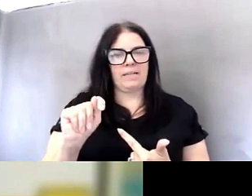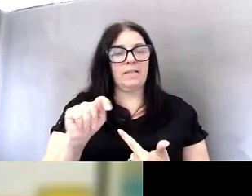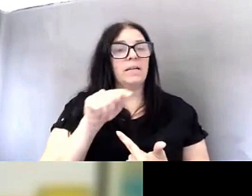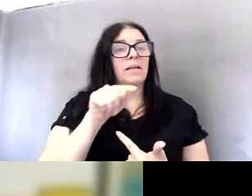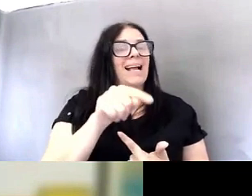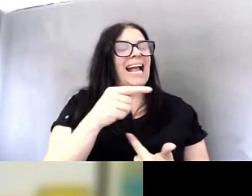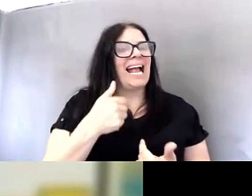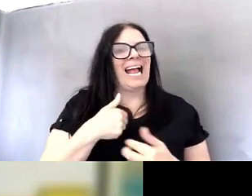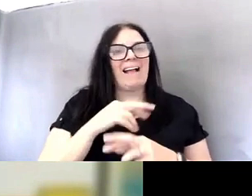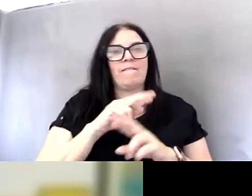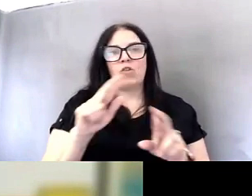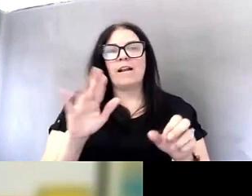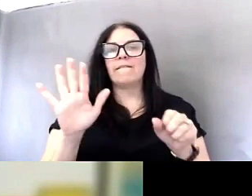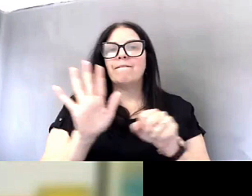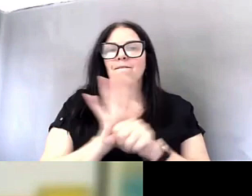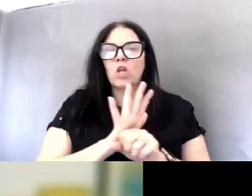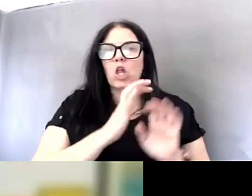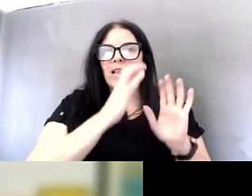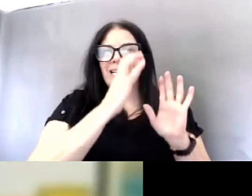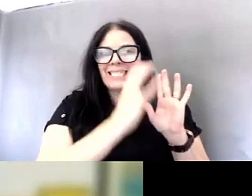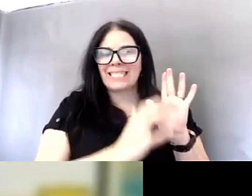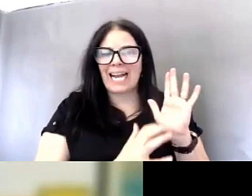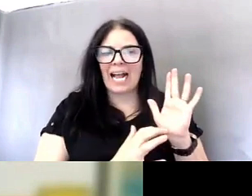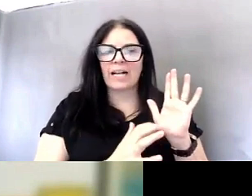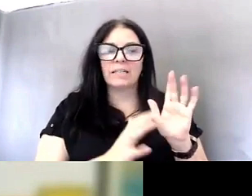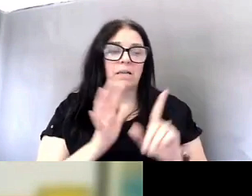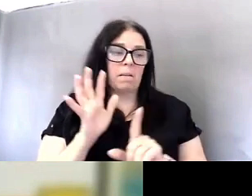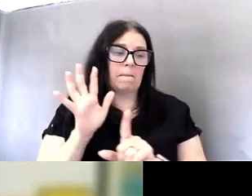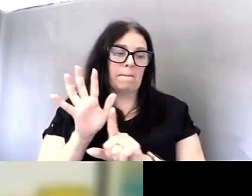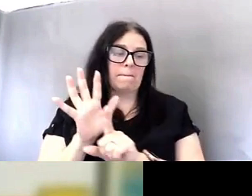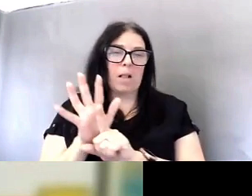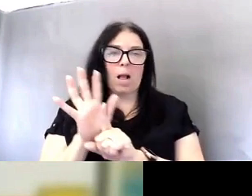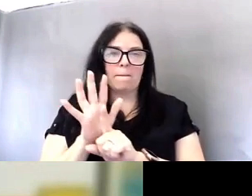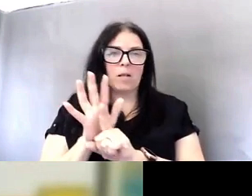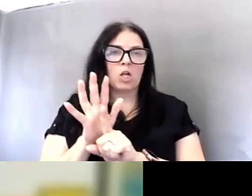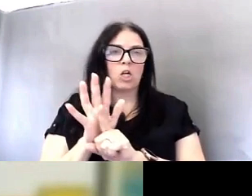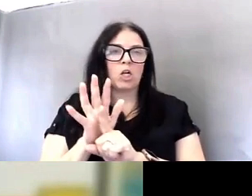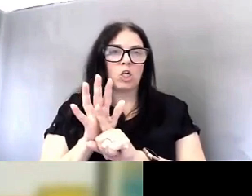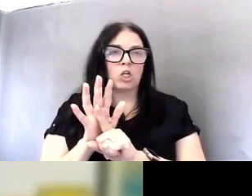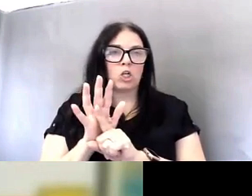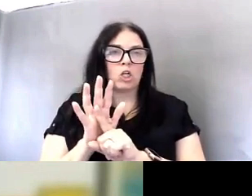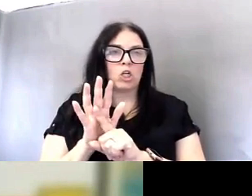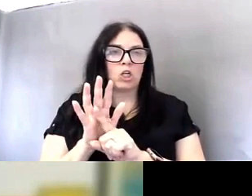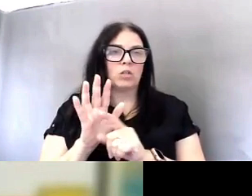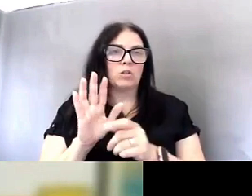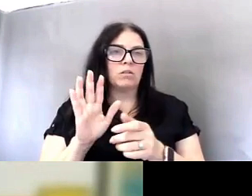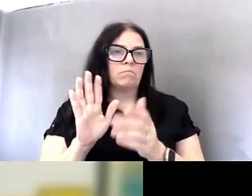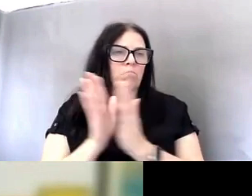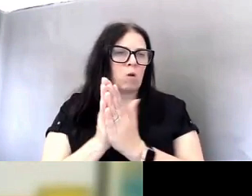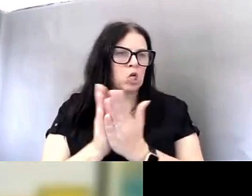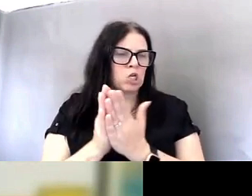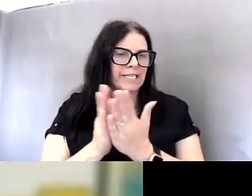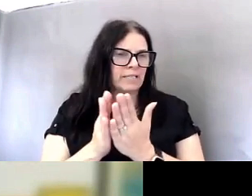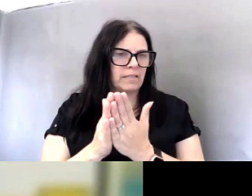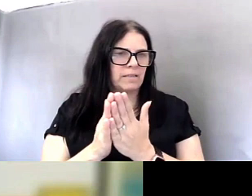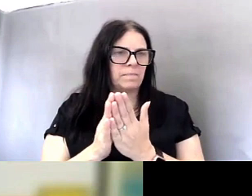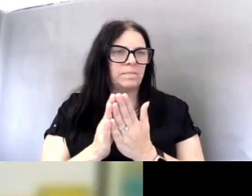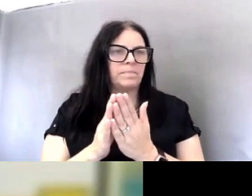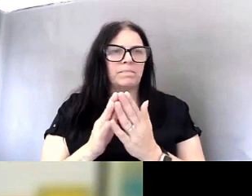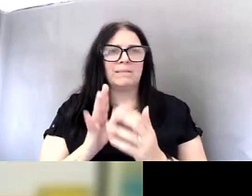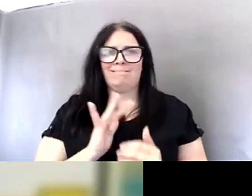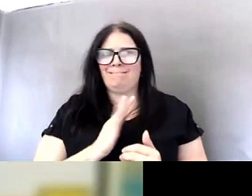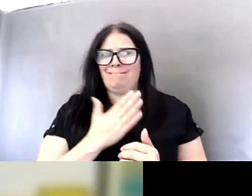full texts of popular fiction, nonfiction, really compelling